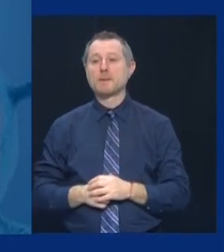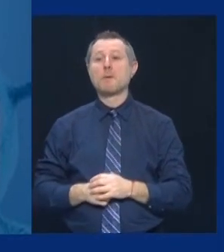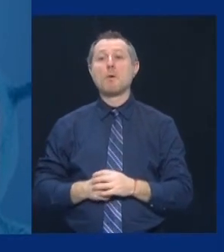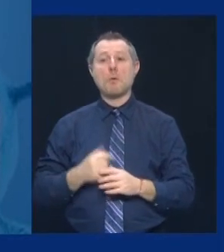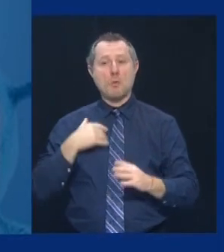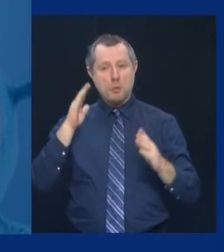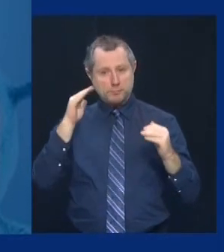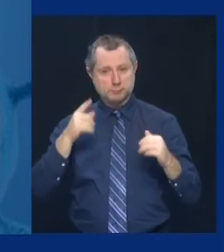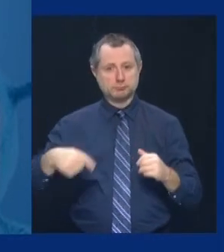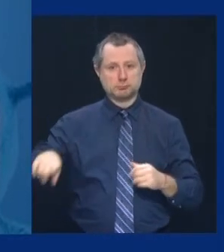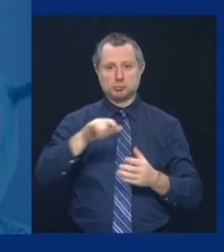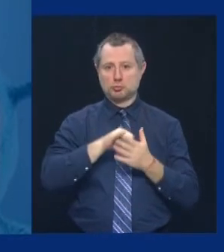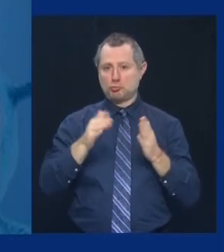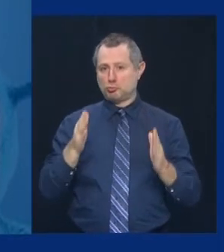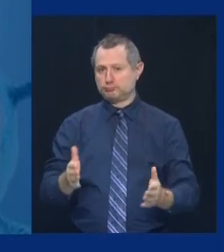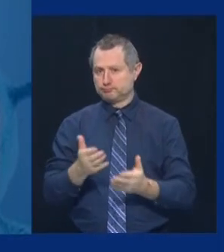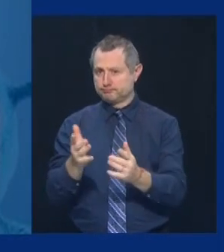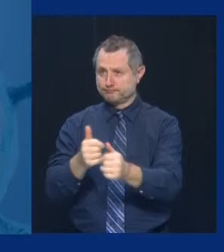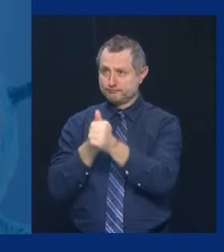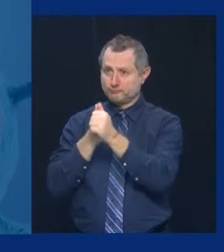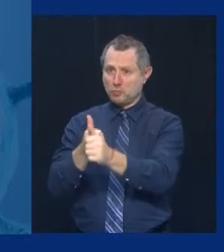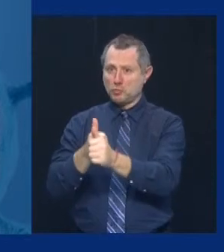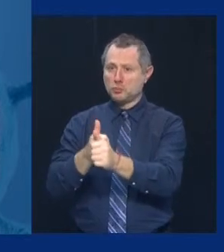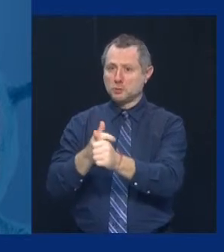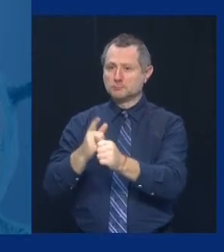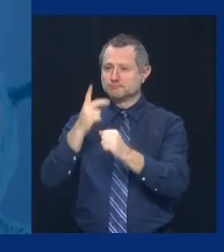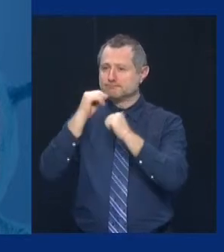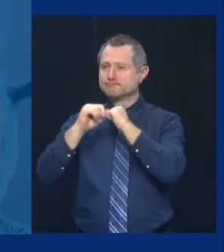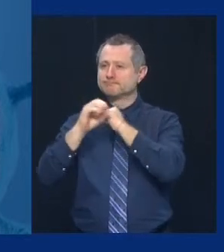caution and celebrated smart.